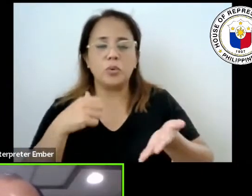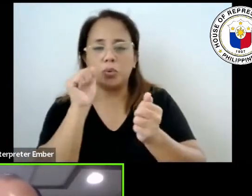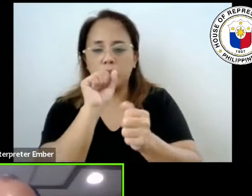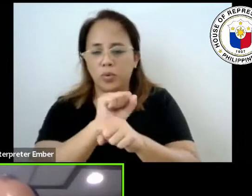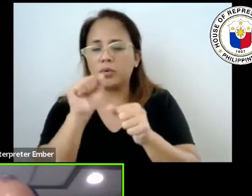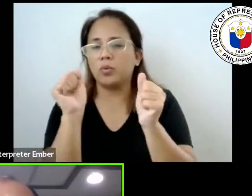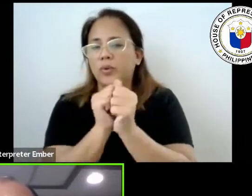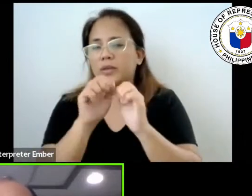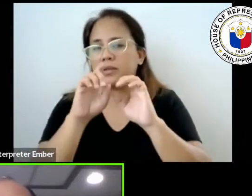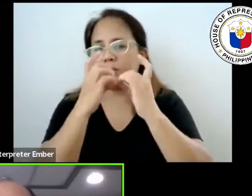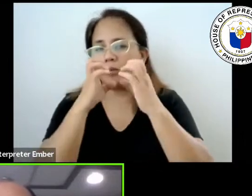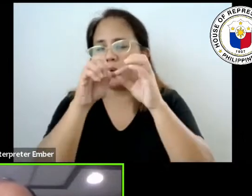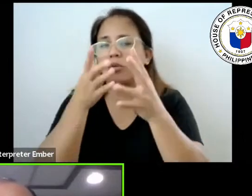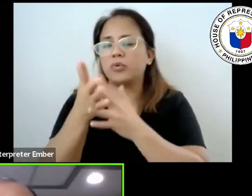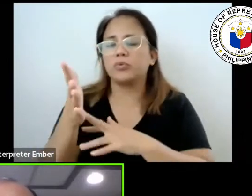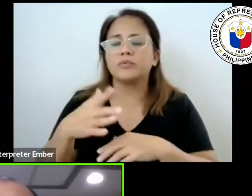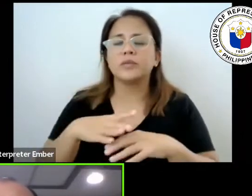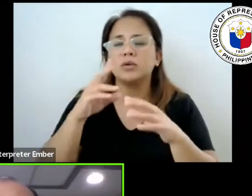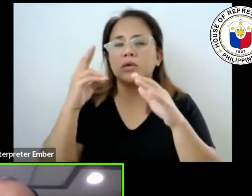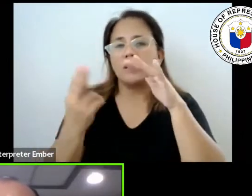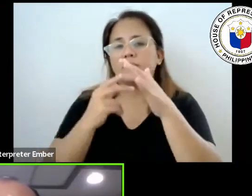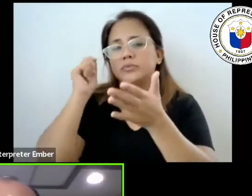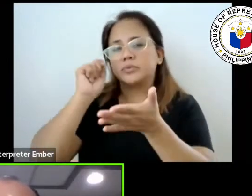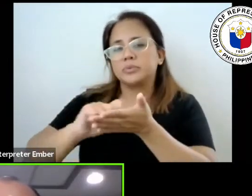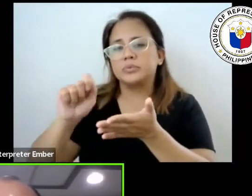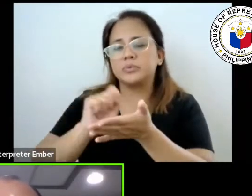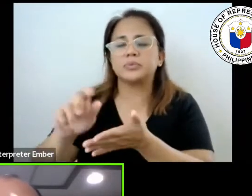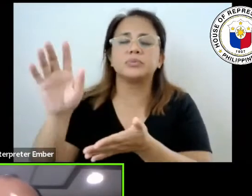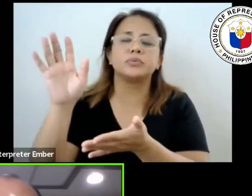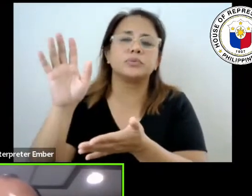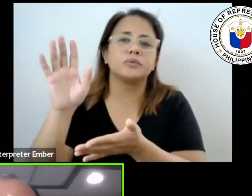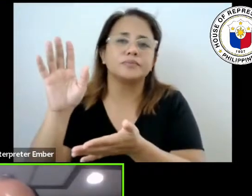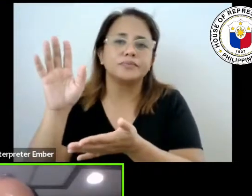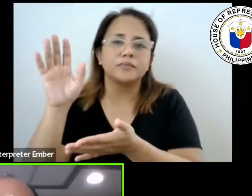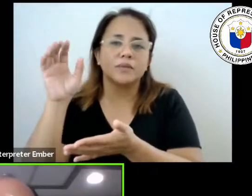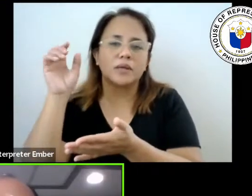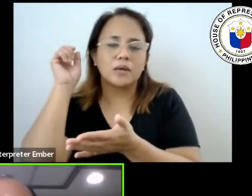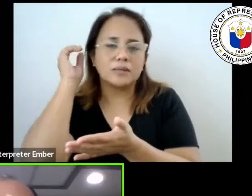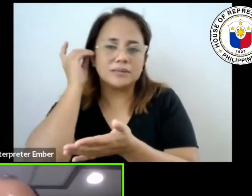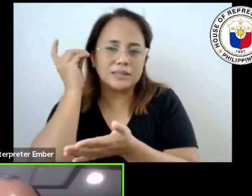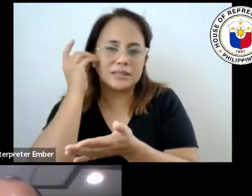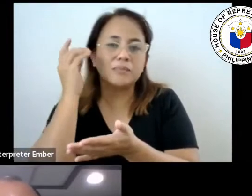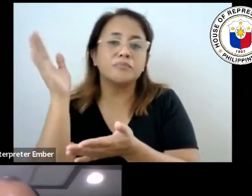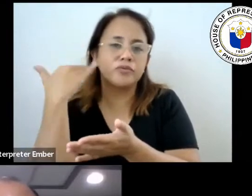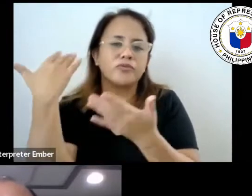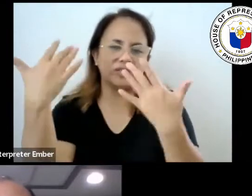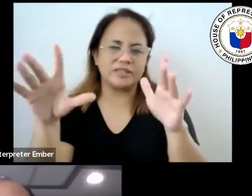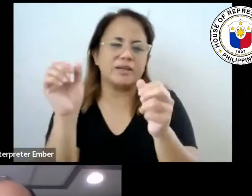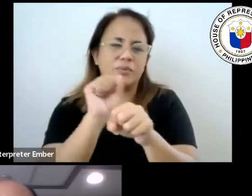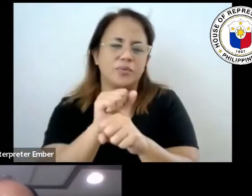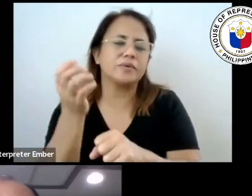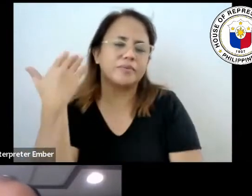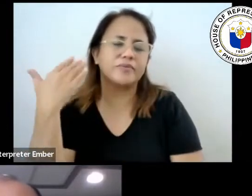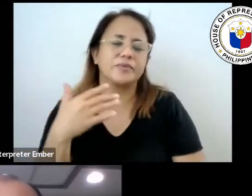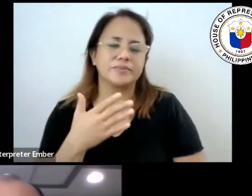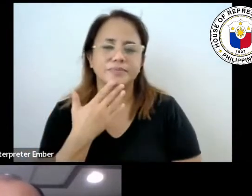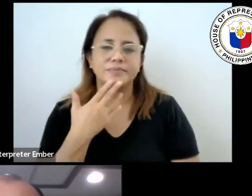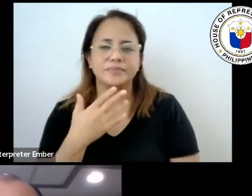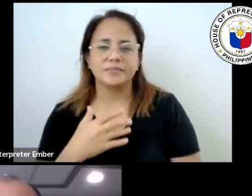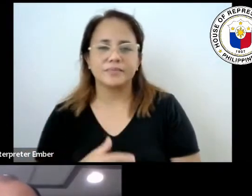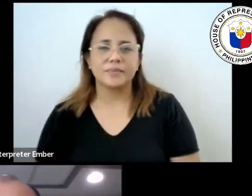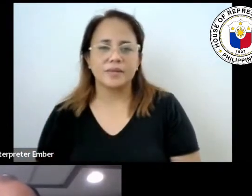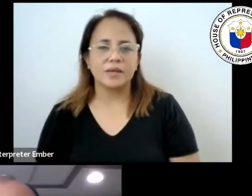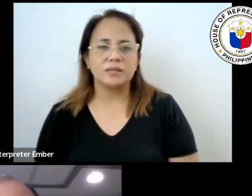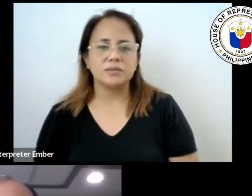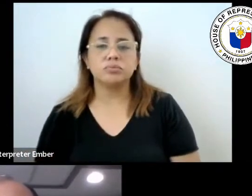through USEC then SINC, Mr. Chair, who I was able to work with before already. Okay. Mr. Chair, USEC then SINC, so you